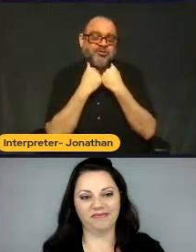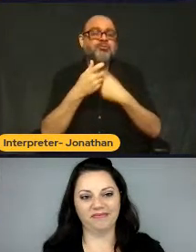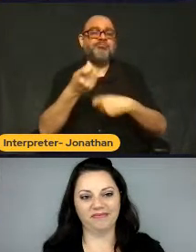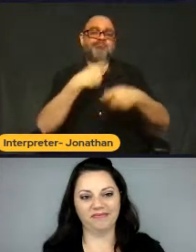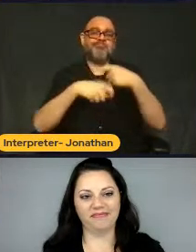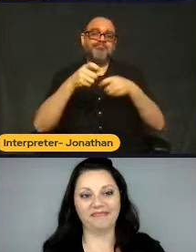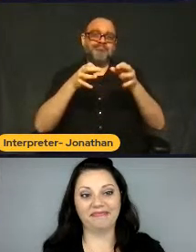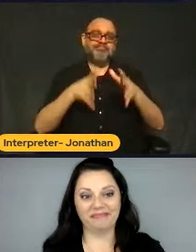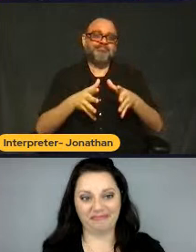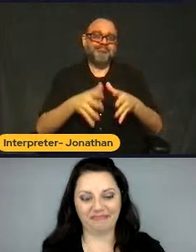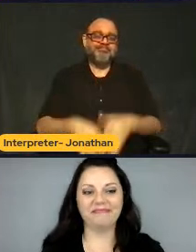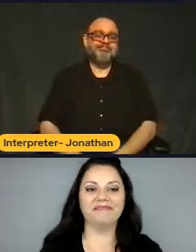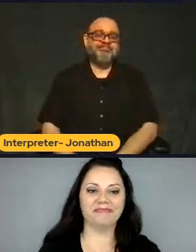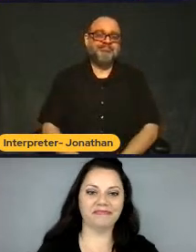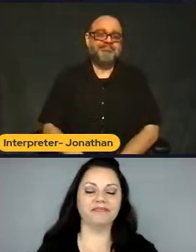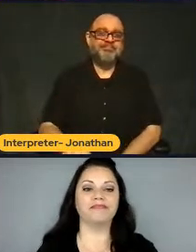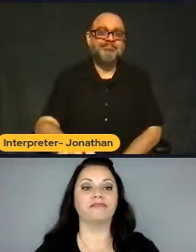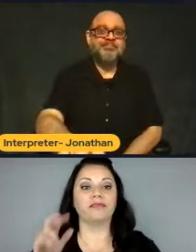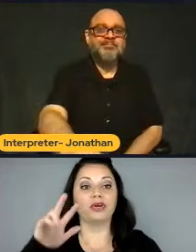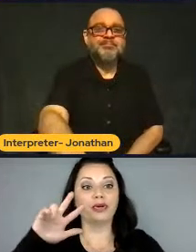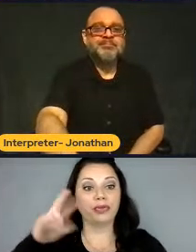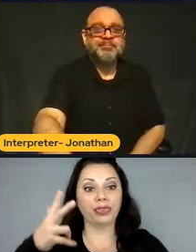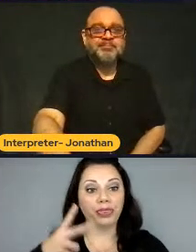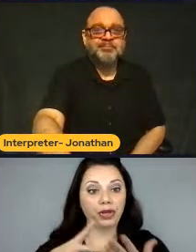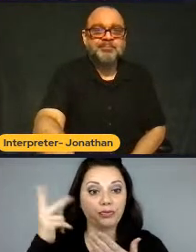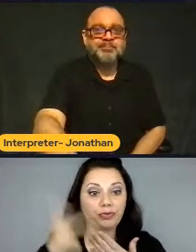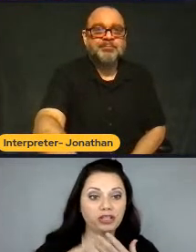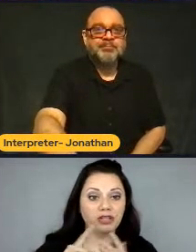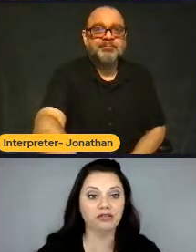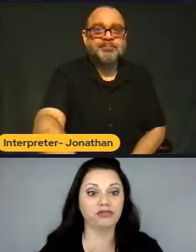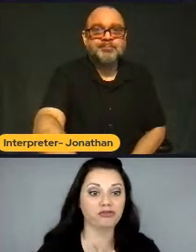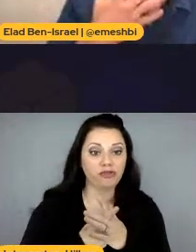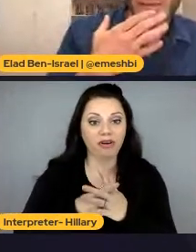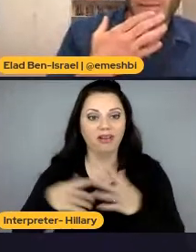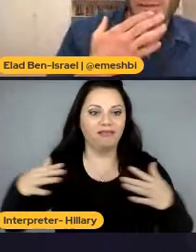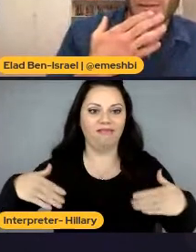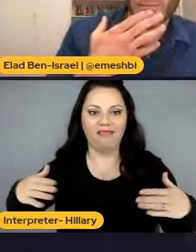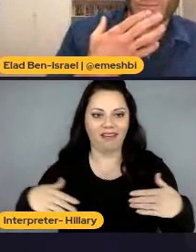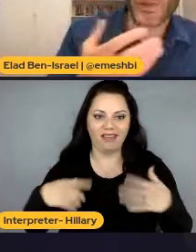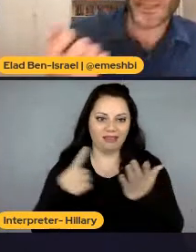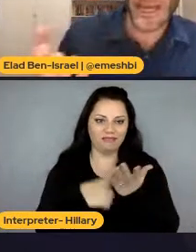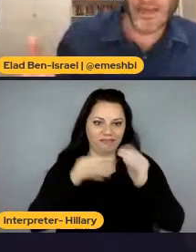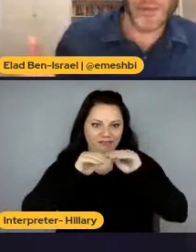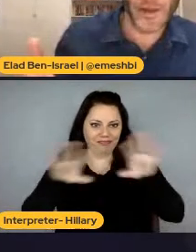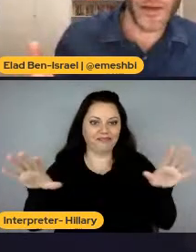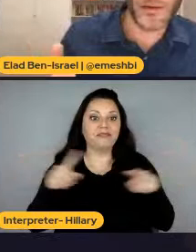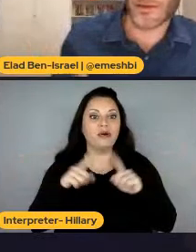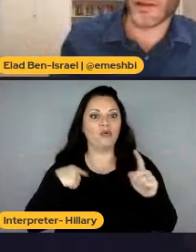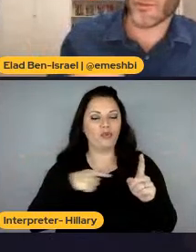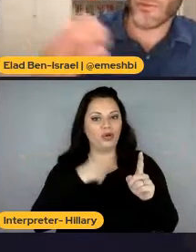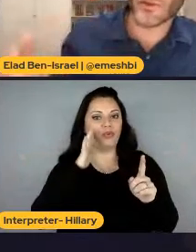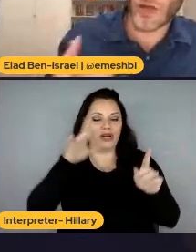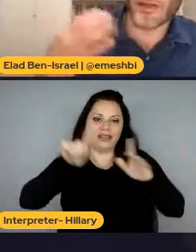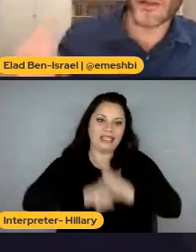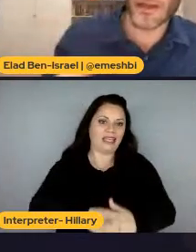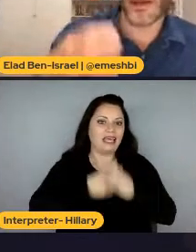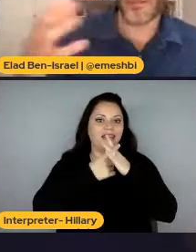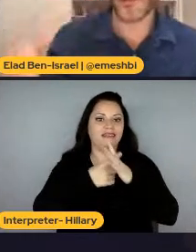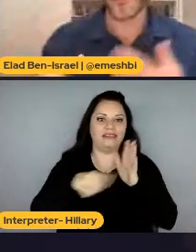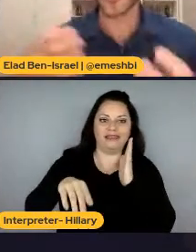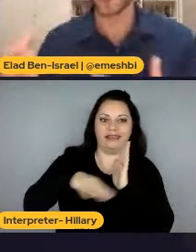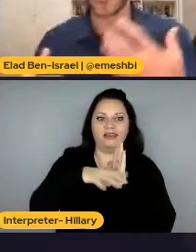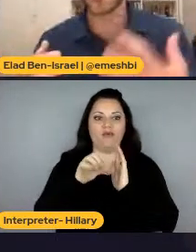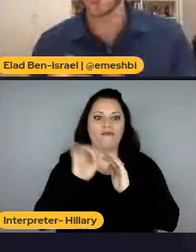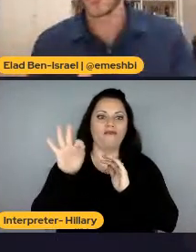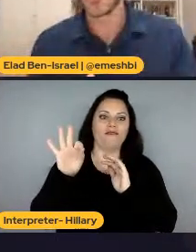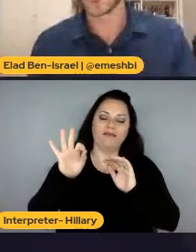know, I don't think we've talked about that publicly yet, but this is something we're kicking off now, and I'm excited about. And we've been trying to come up